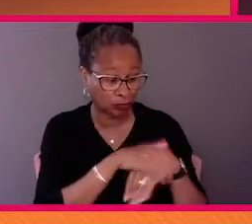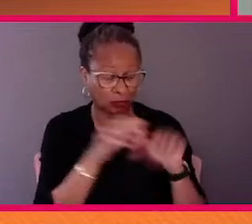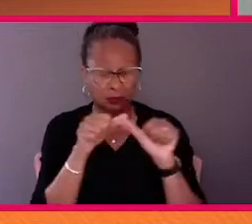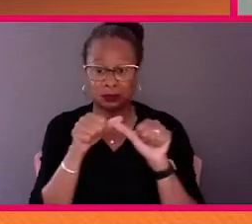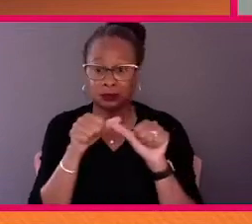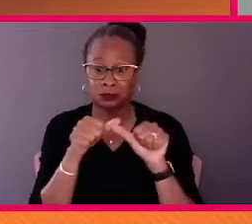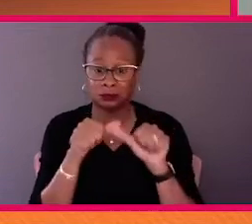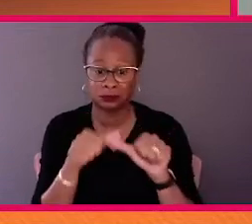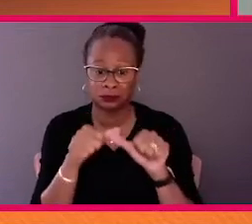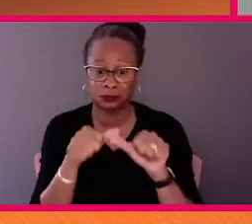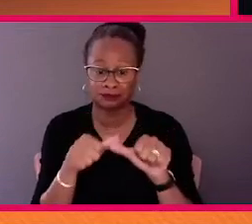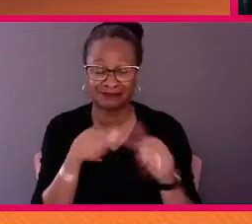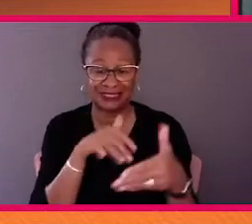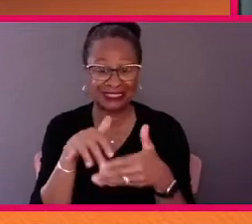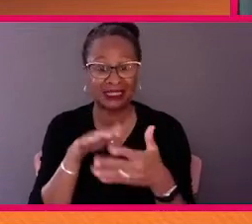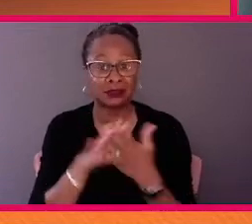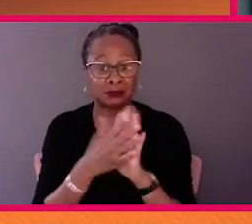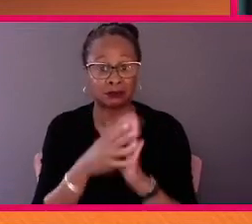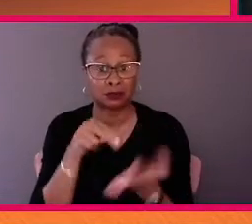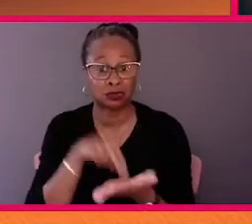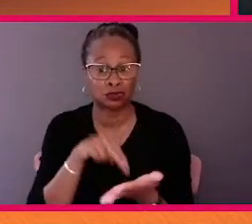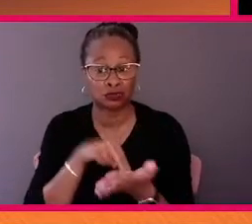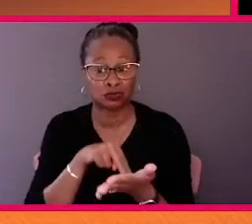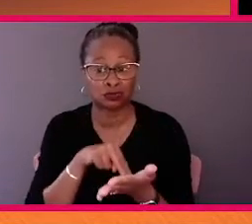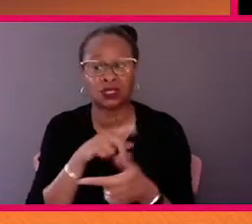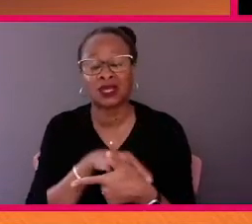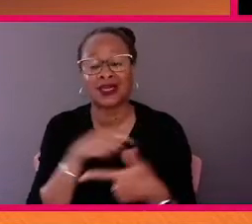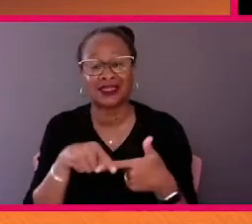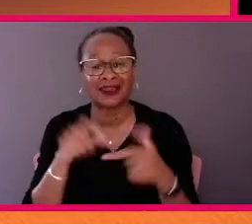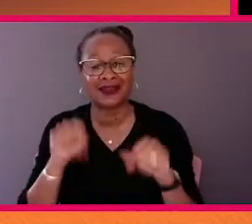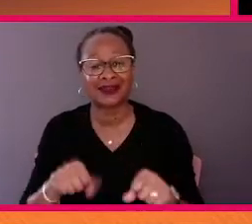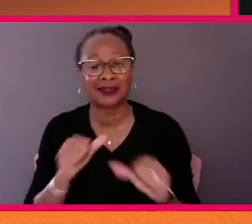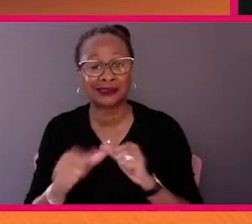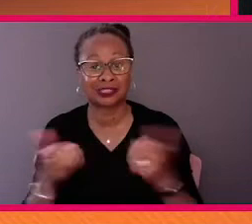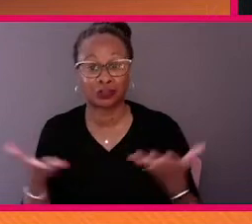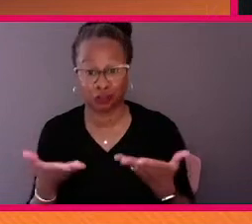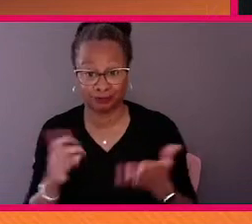nurse, and then I can stay here. Hopefully.